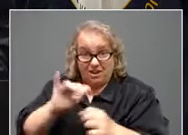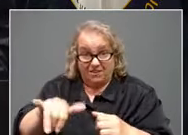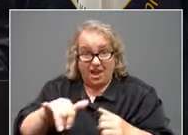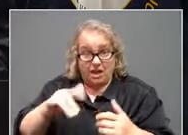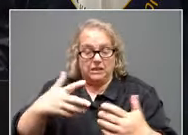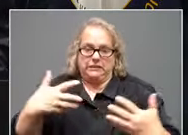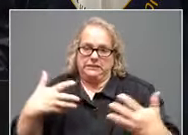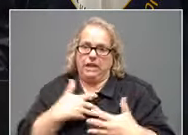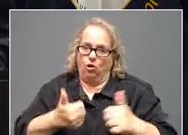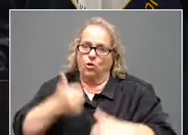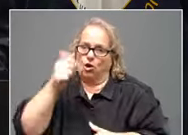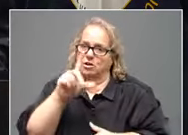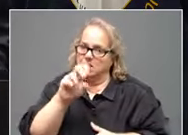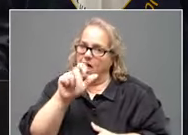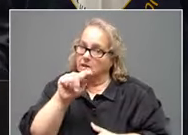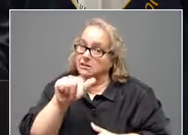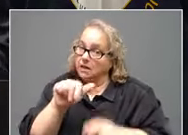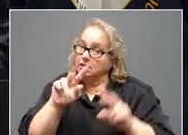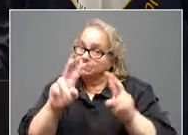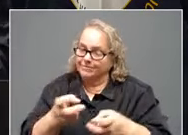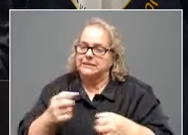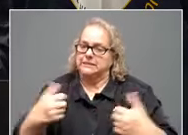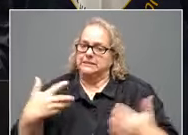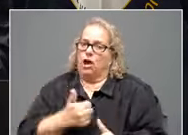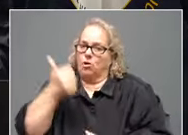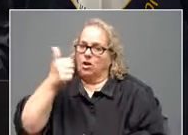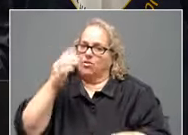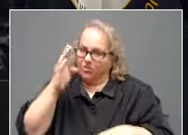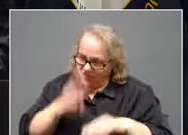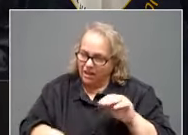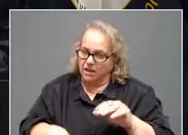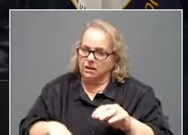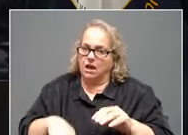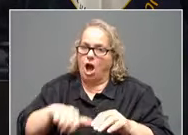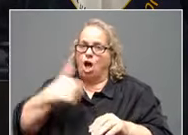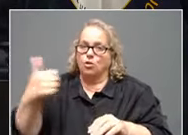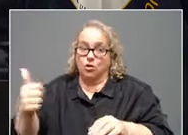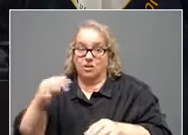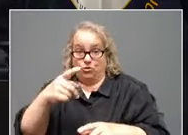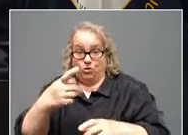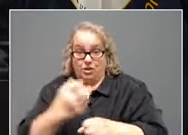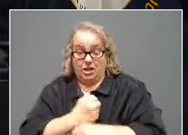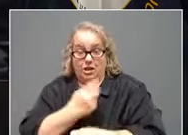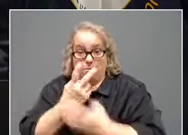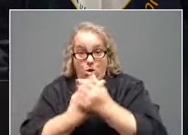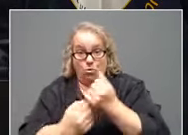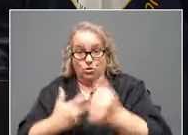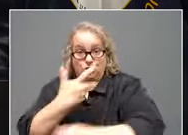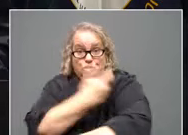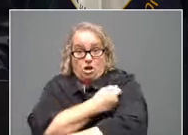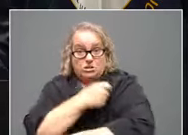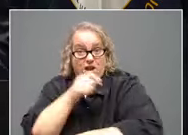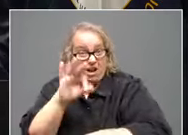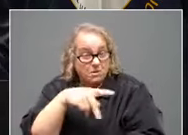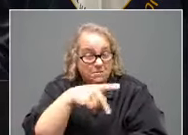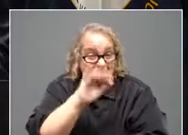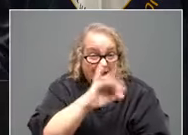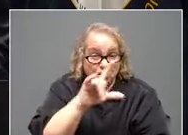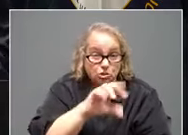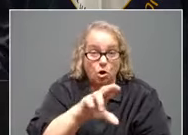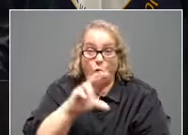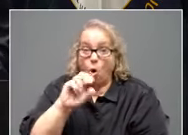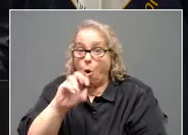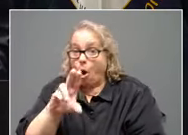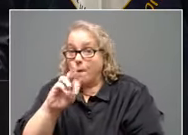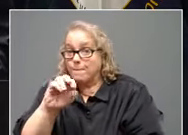if you get both shots of the Pfizer or the Moderna, after that second shot, you're 88% safe.